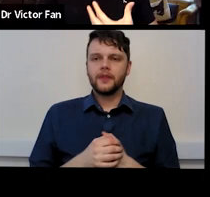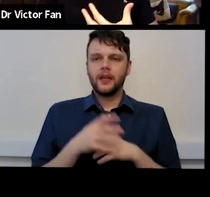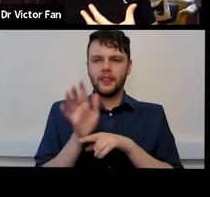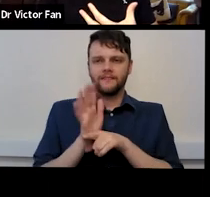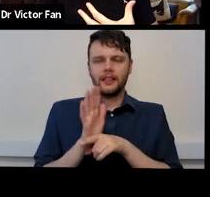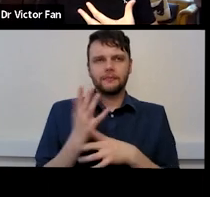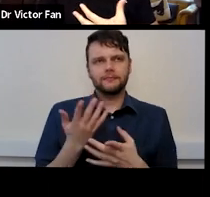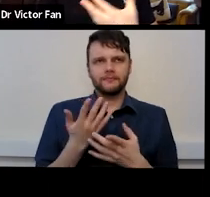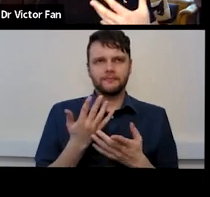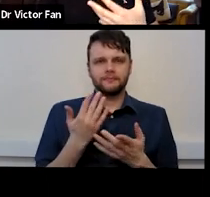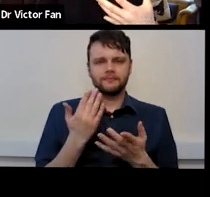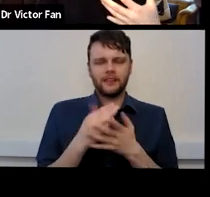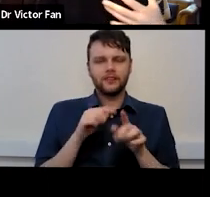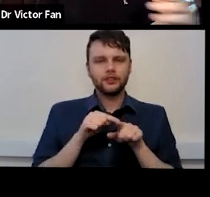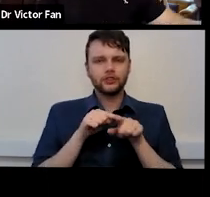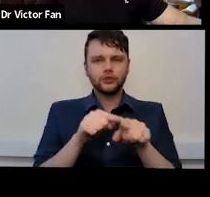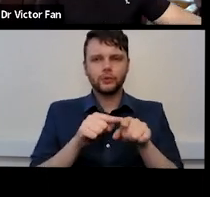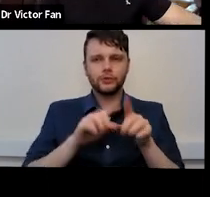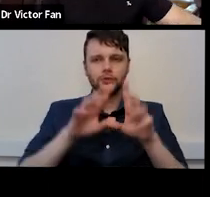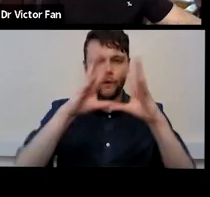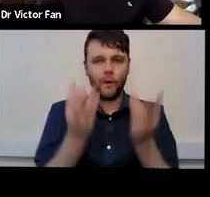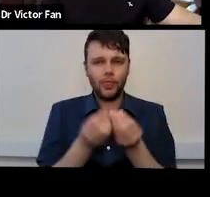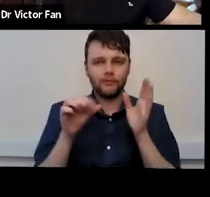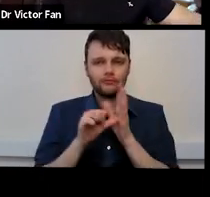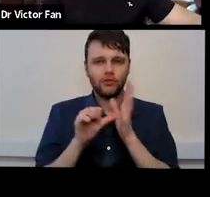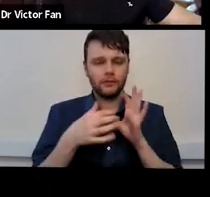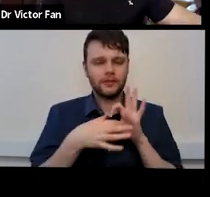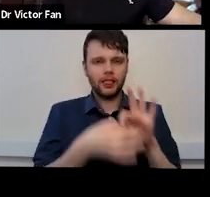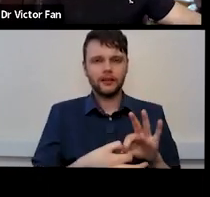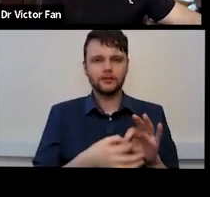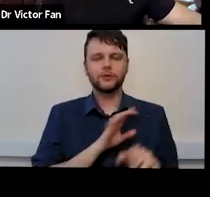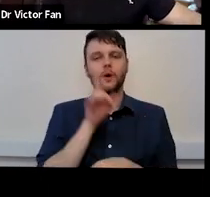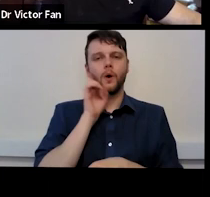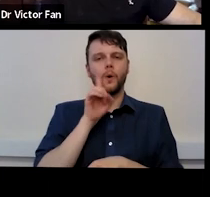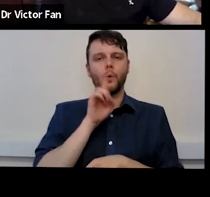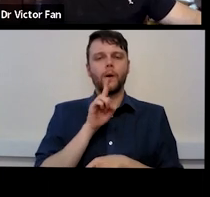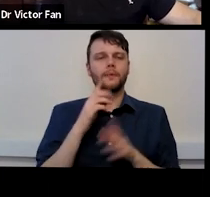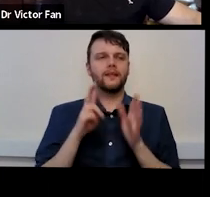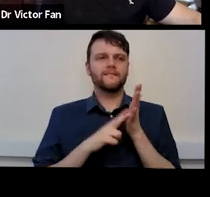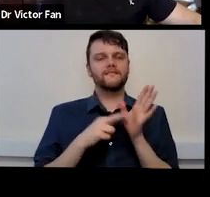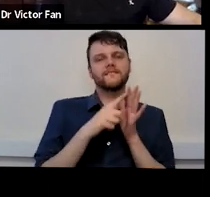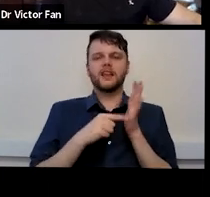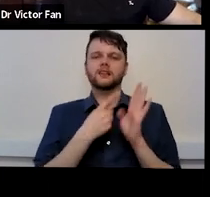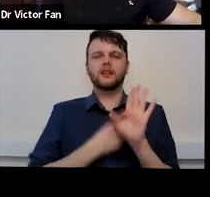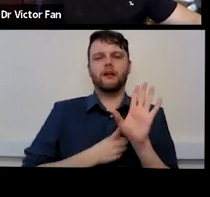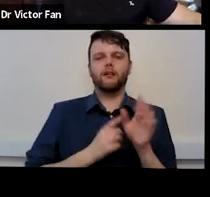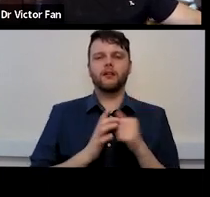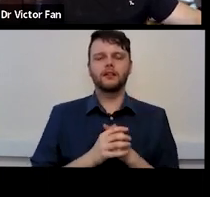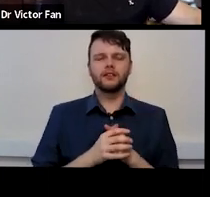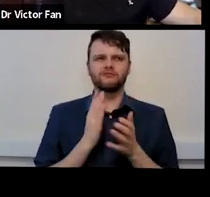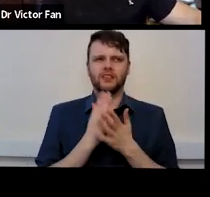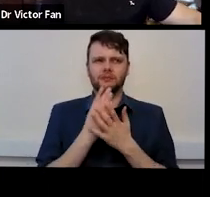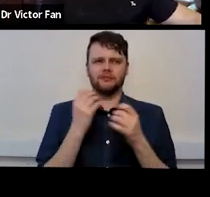of traces all of these problems to women's vanity. And so in some ways, it is disturbing